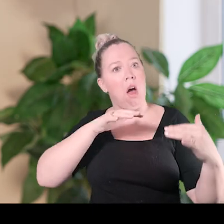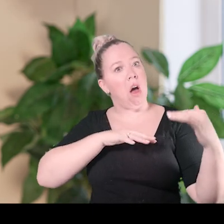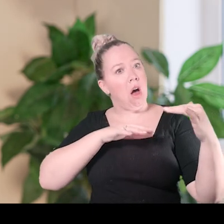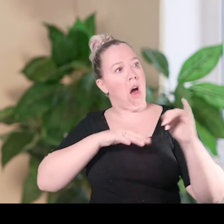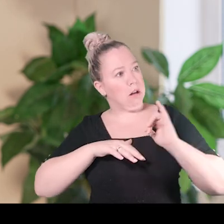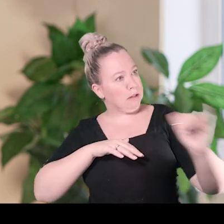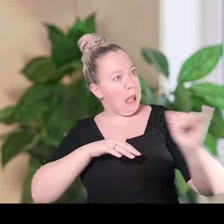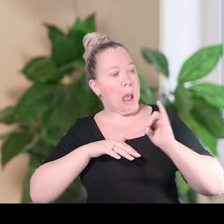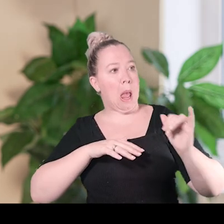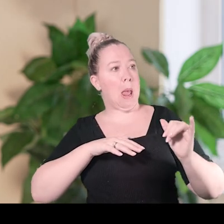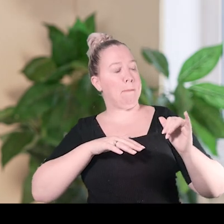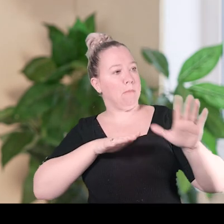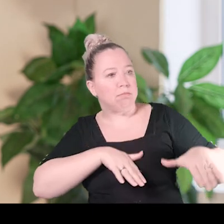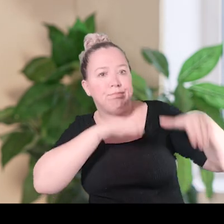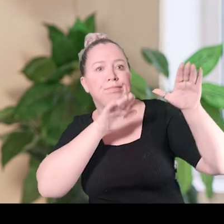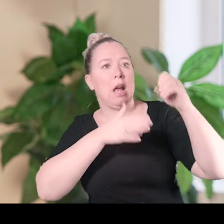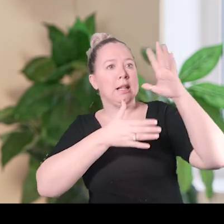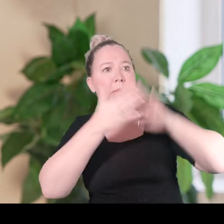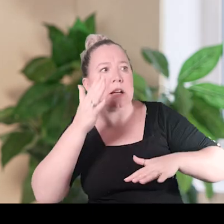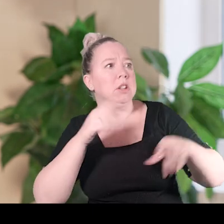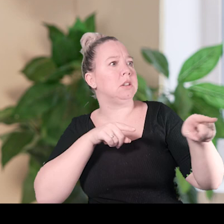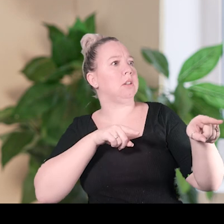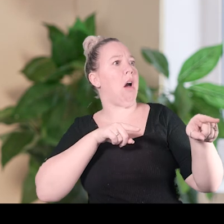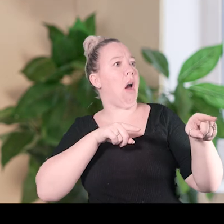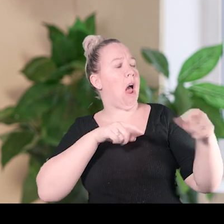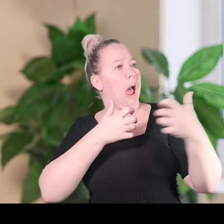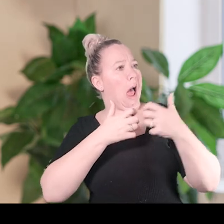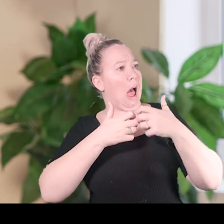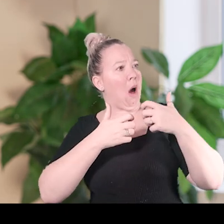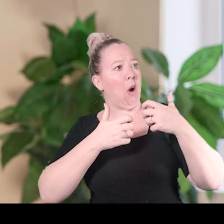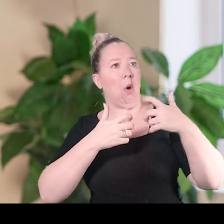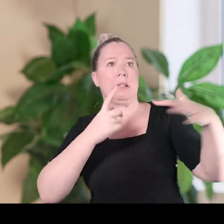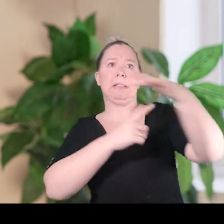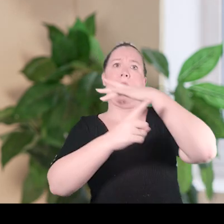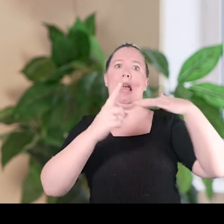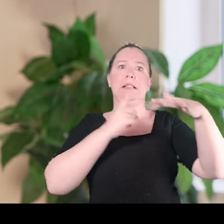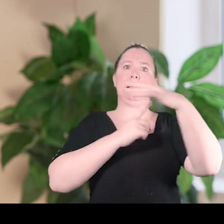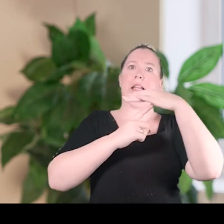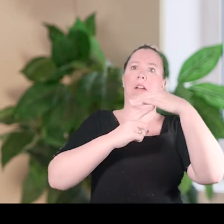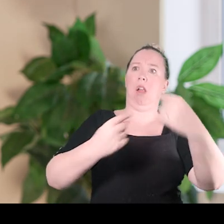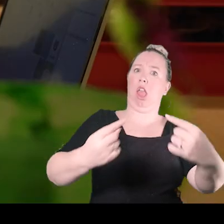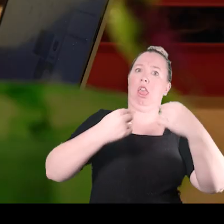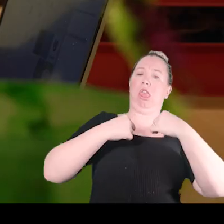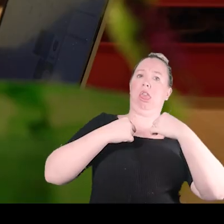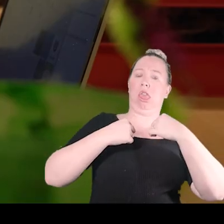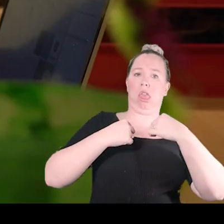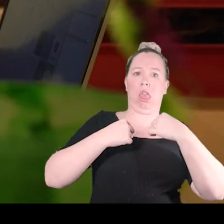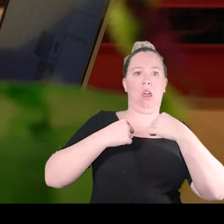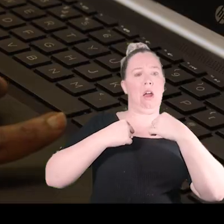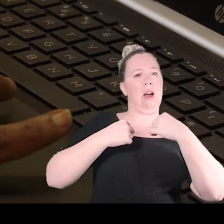was identical in terms of our experiences and how we handle it or how society frames